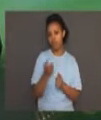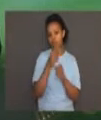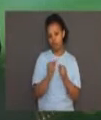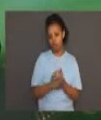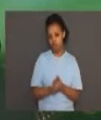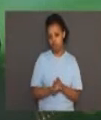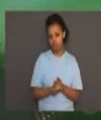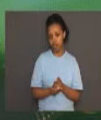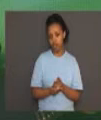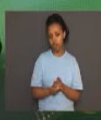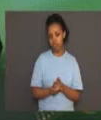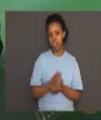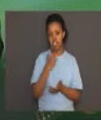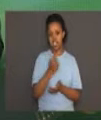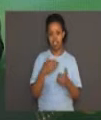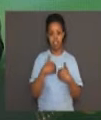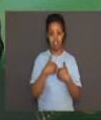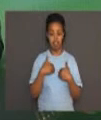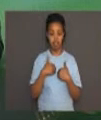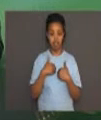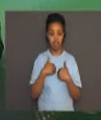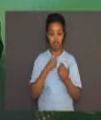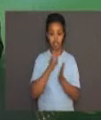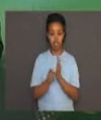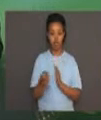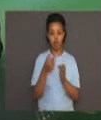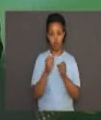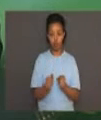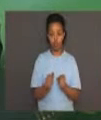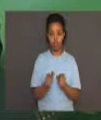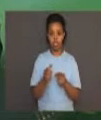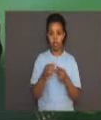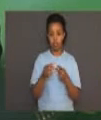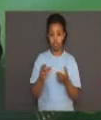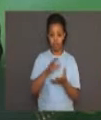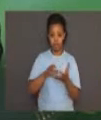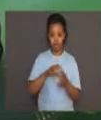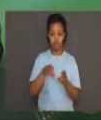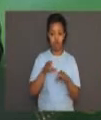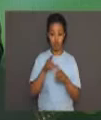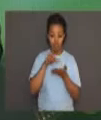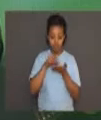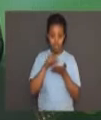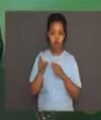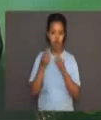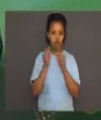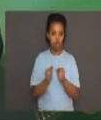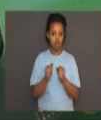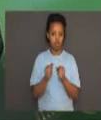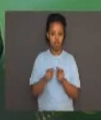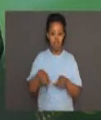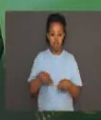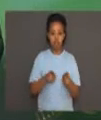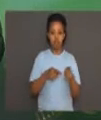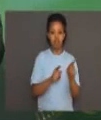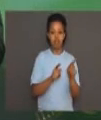Some examples of animals that could be selectively bred are chickens. Farmers